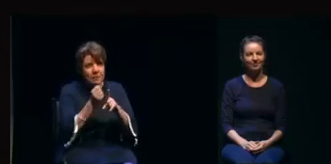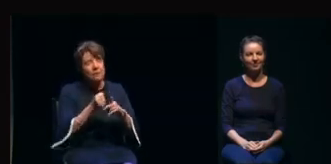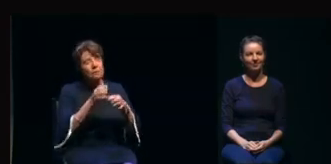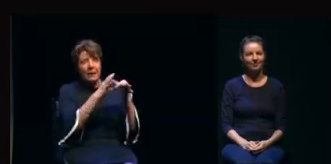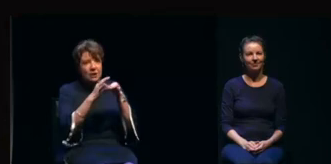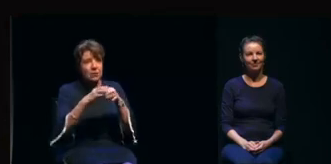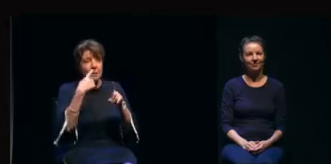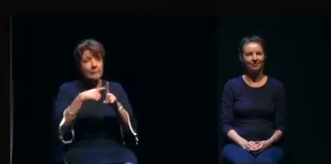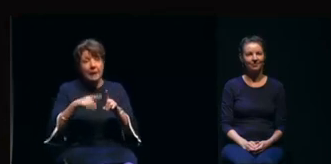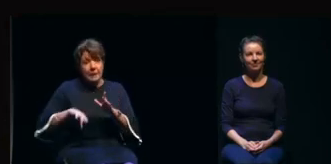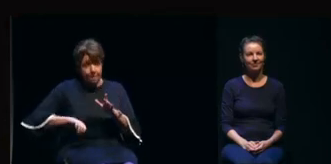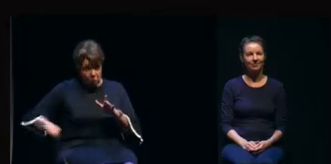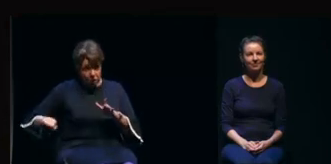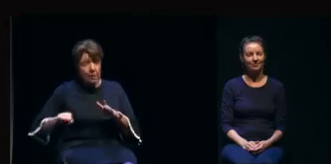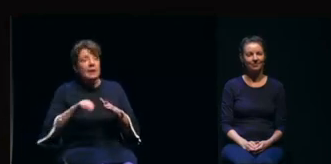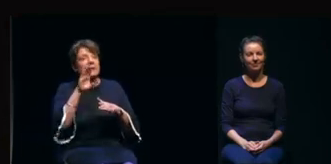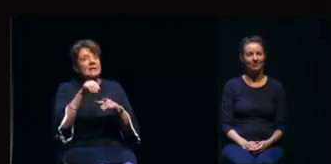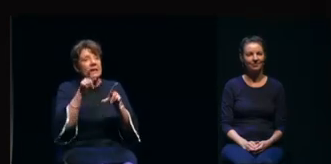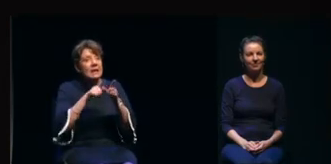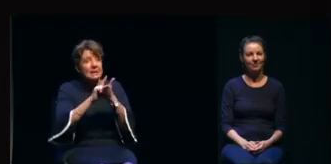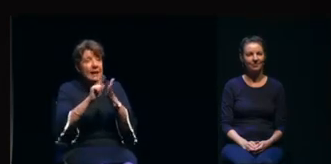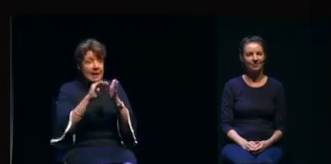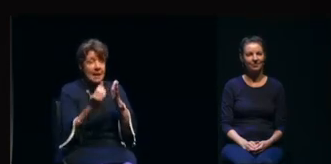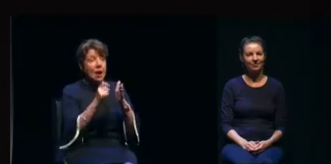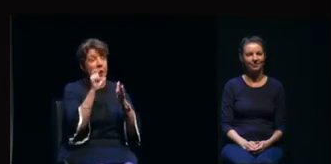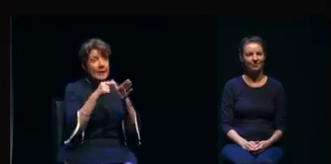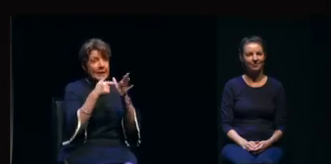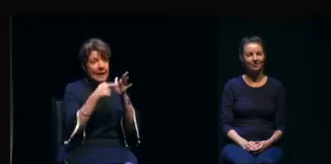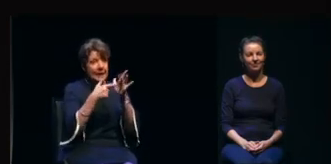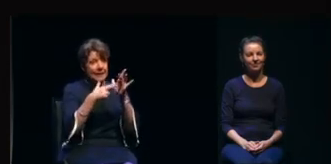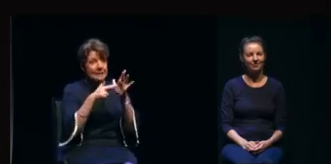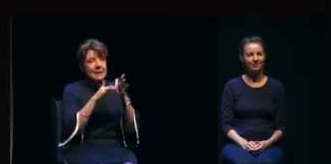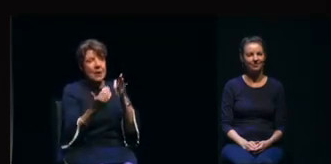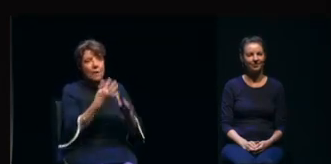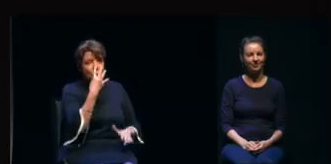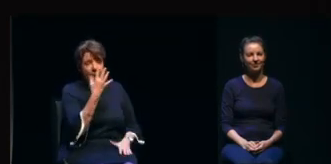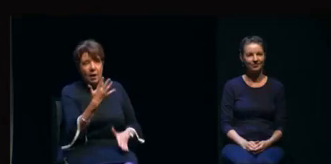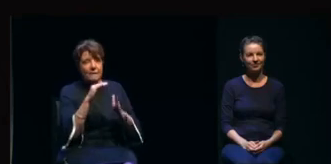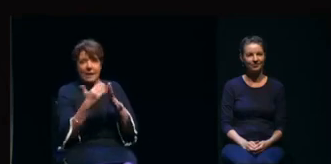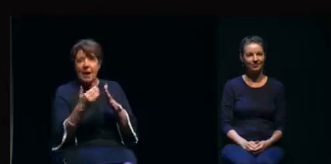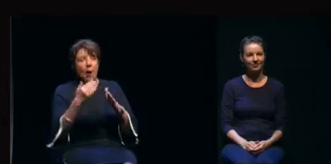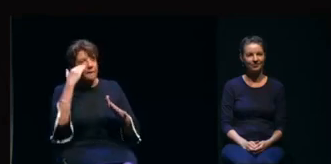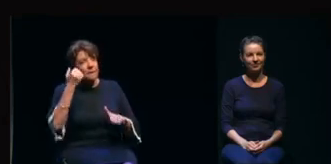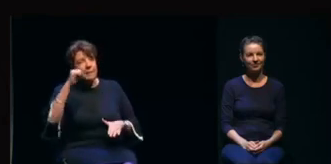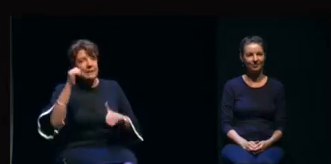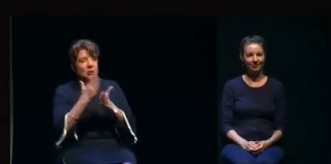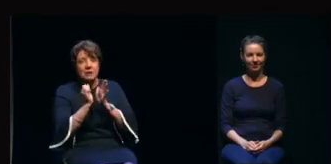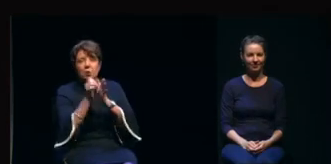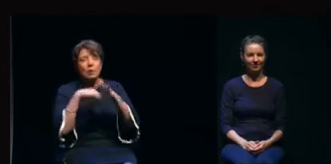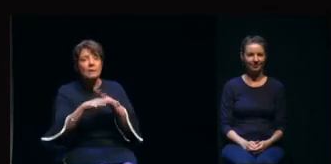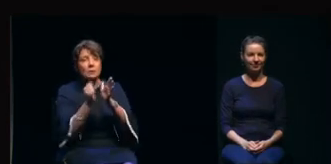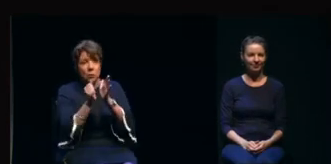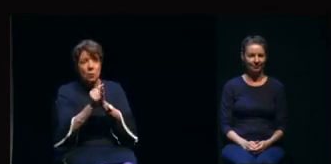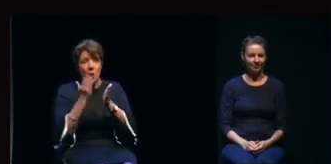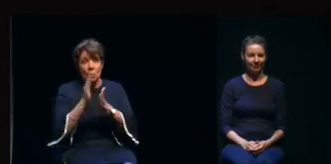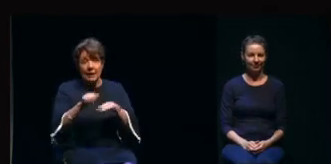abortion. 10 years later, Caitlin is 45, and feminism is now sold at the supermarket. And the British columnist is turning her